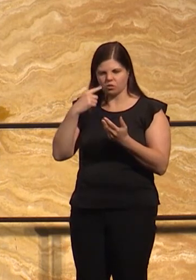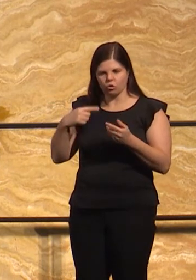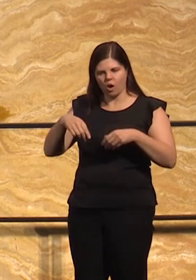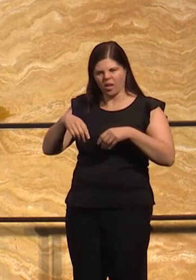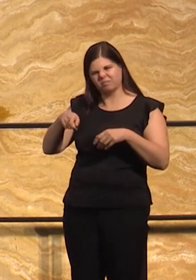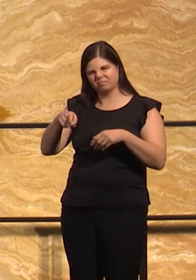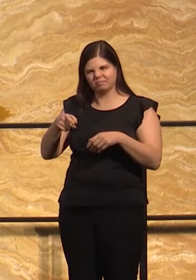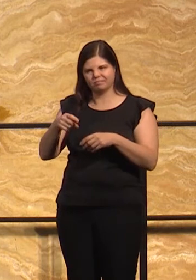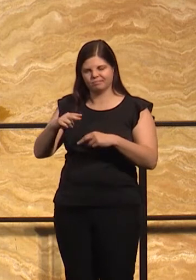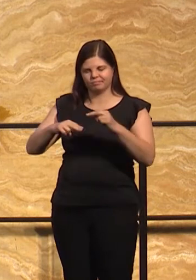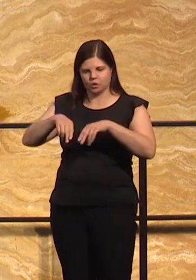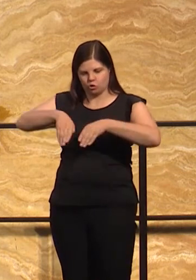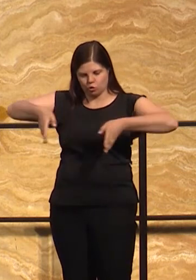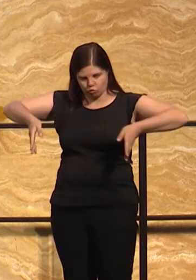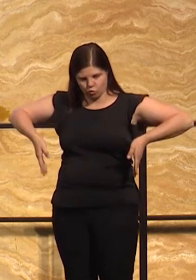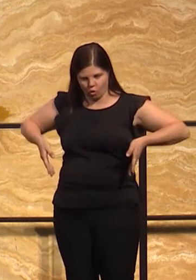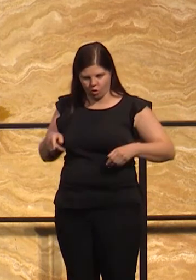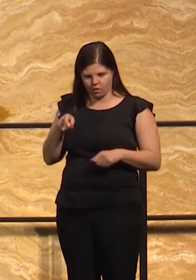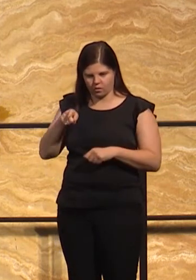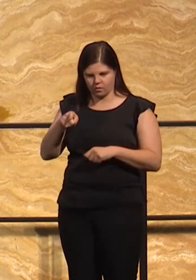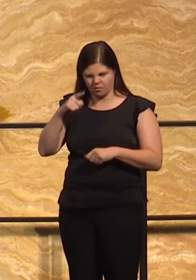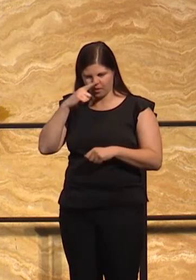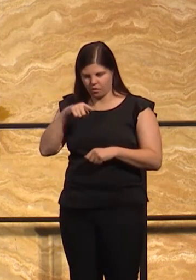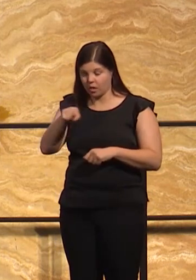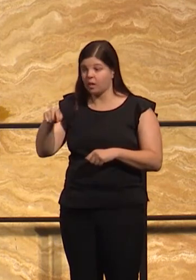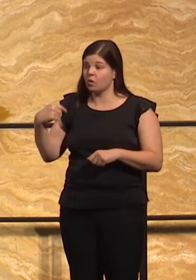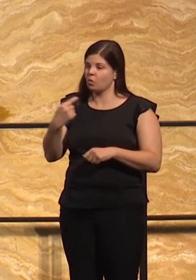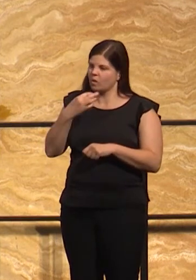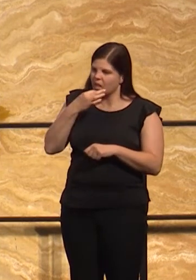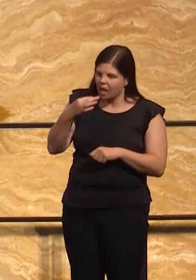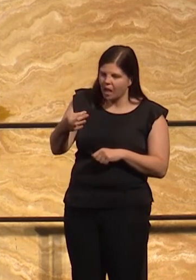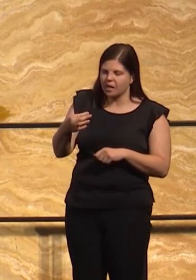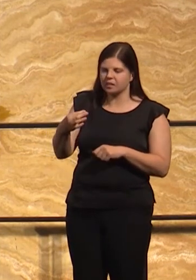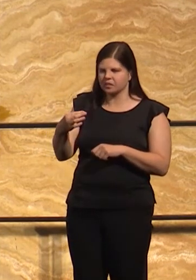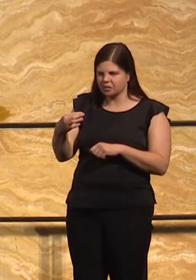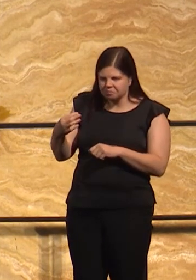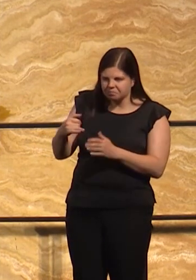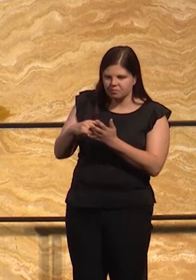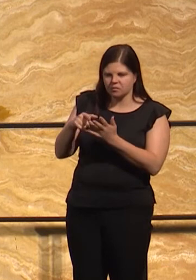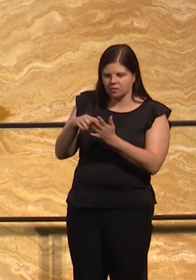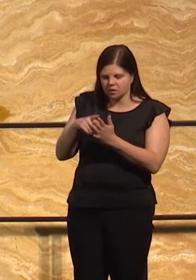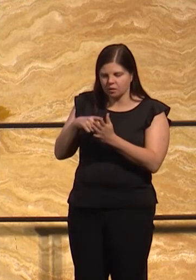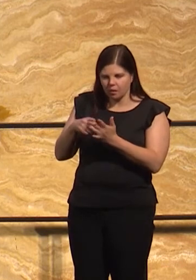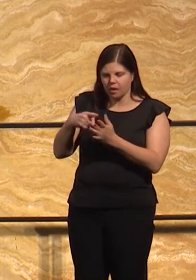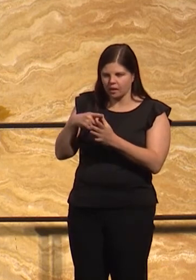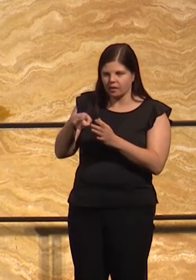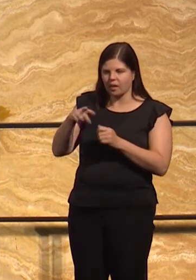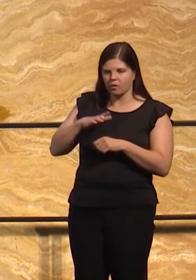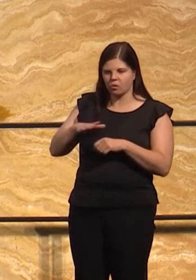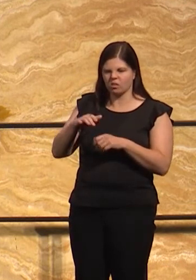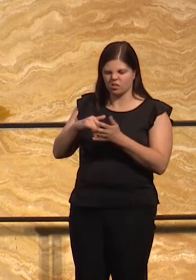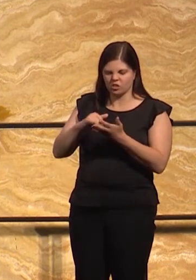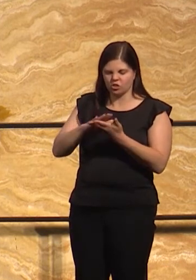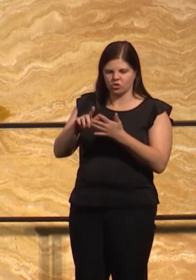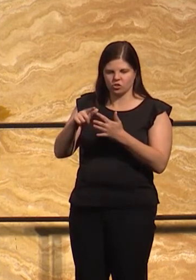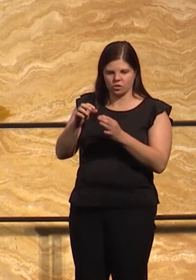on the ground, what we got in the end when we asked Ethiopia to intervene in Somalia was Al-Shabaab. Mm-hmm.